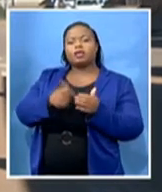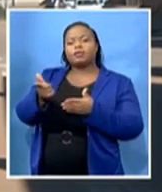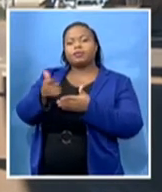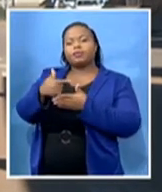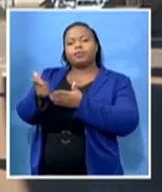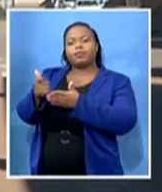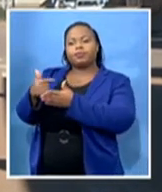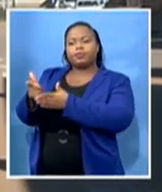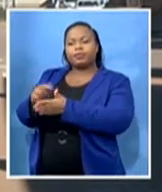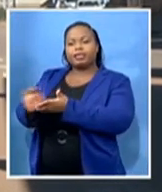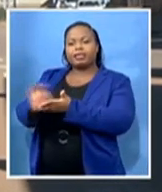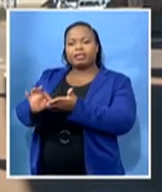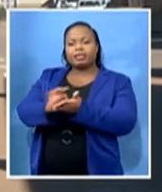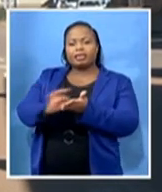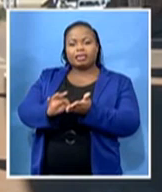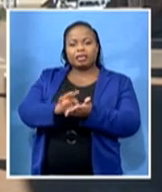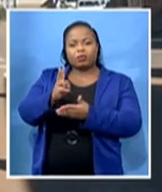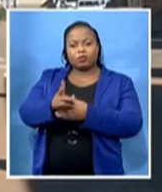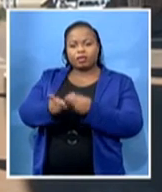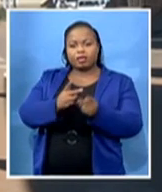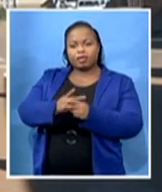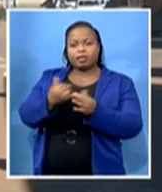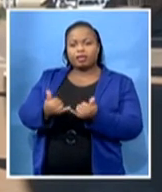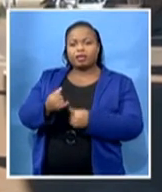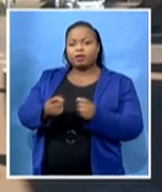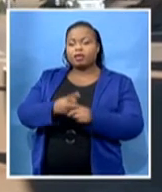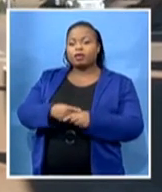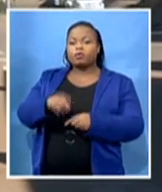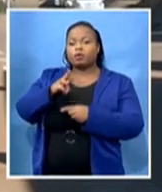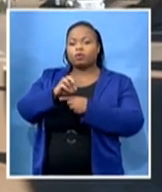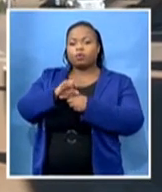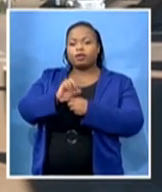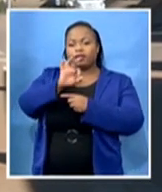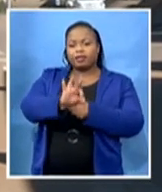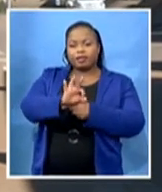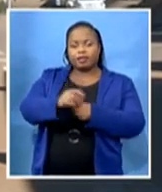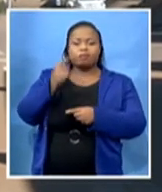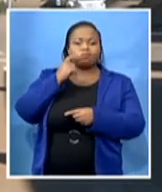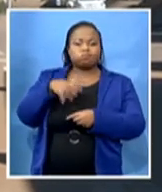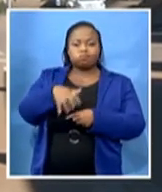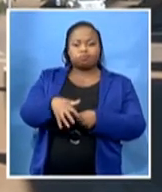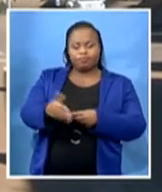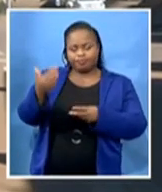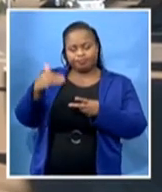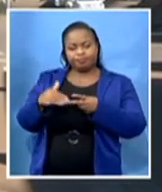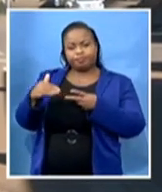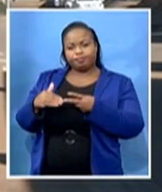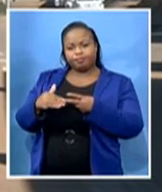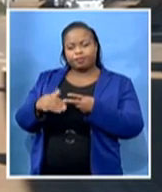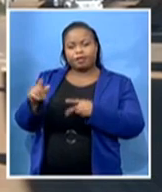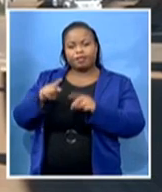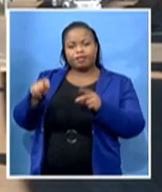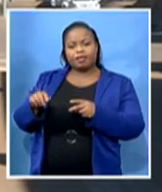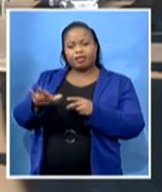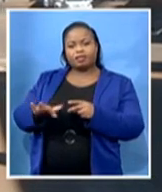actually Ward 3, the maternity unit, together with the theatre. But to hear more about the